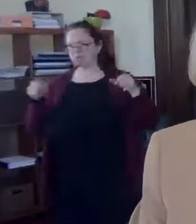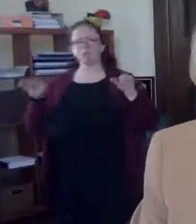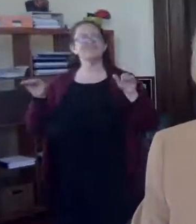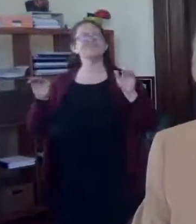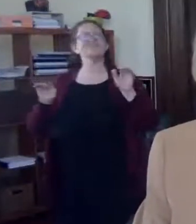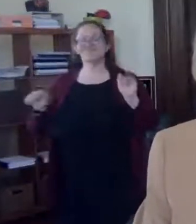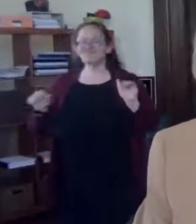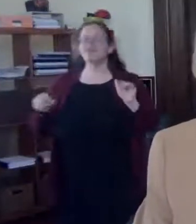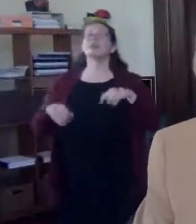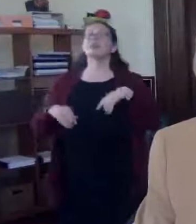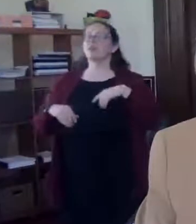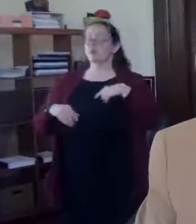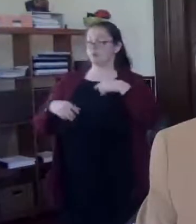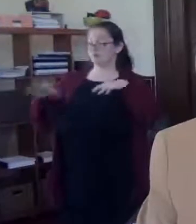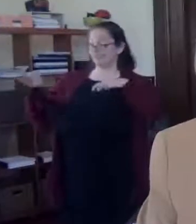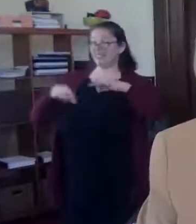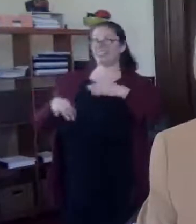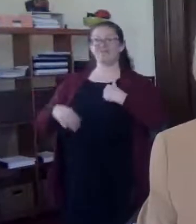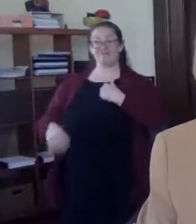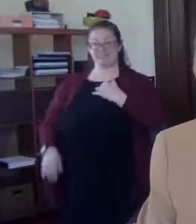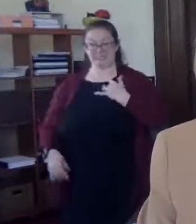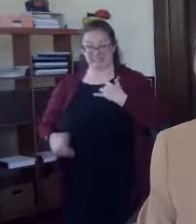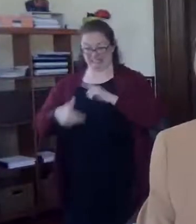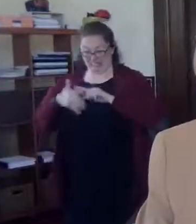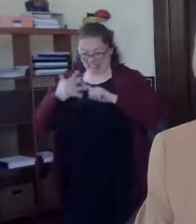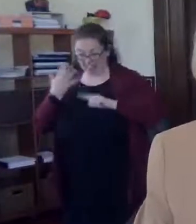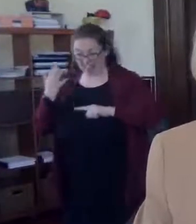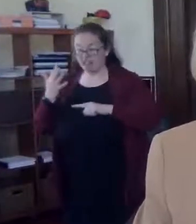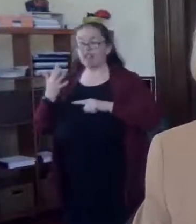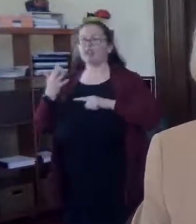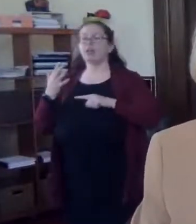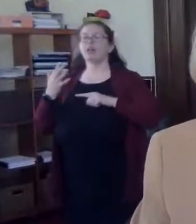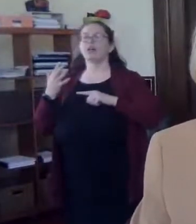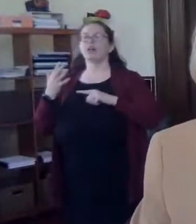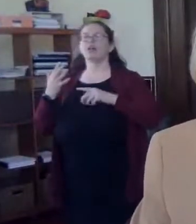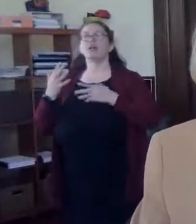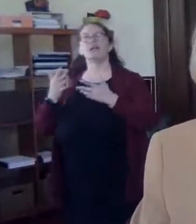to have your test there. Their phone number, again, is